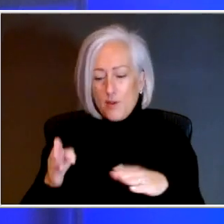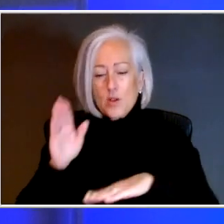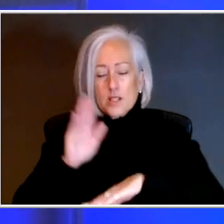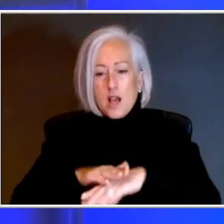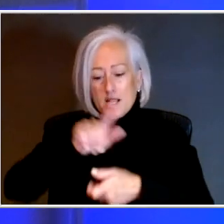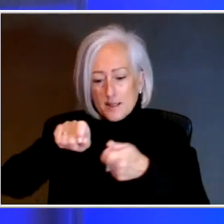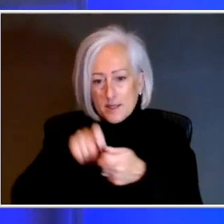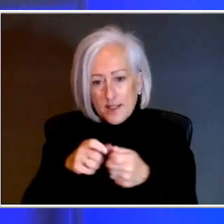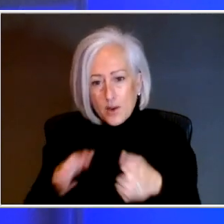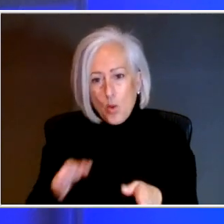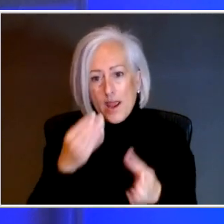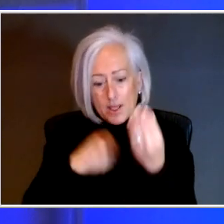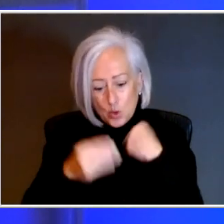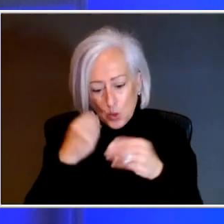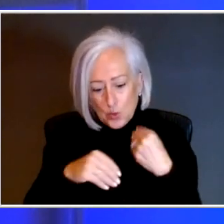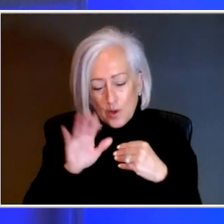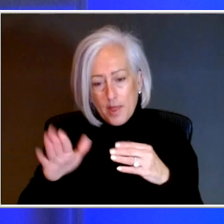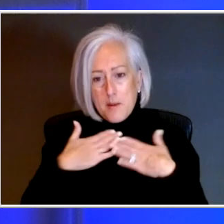body,